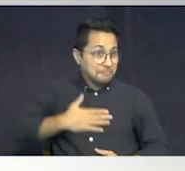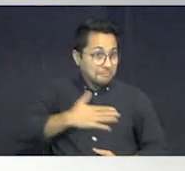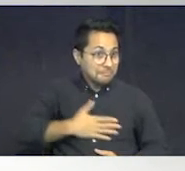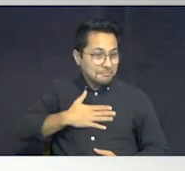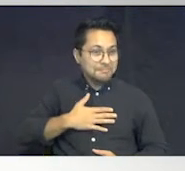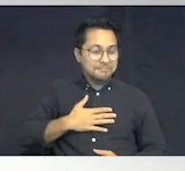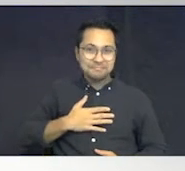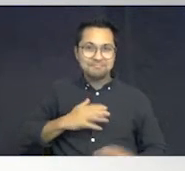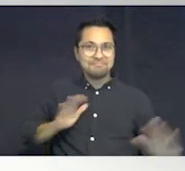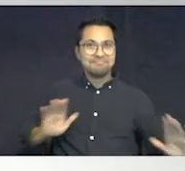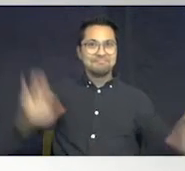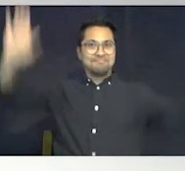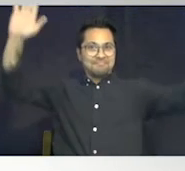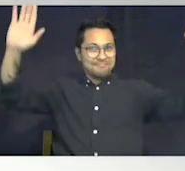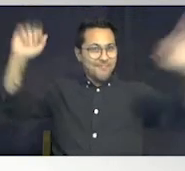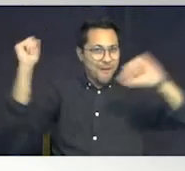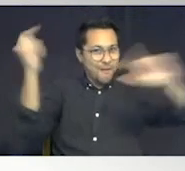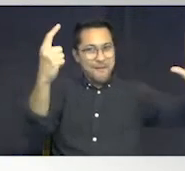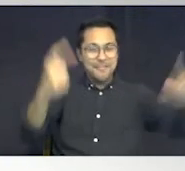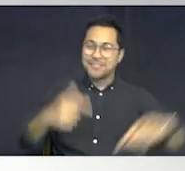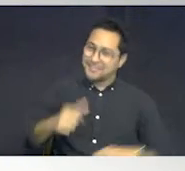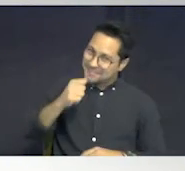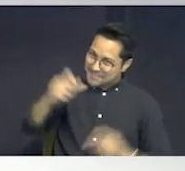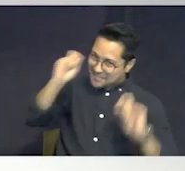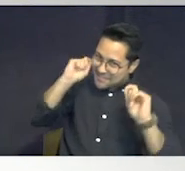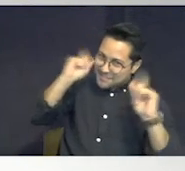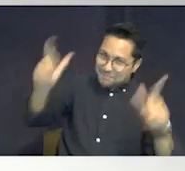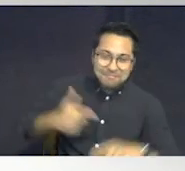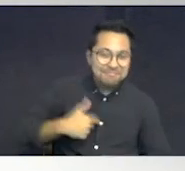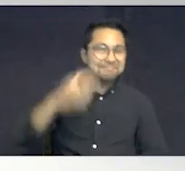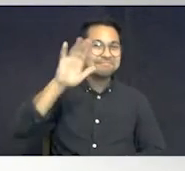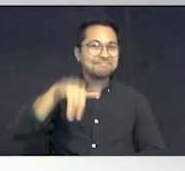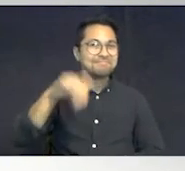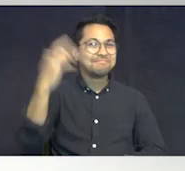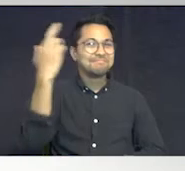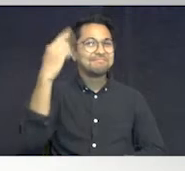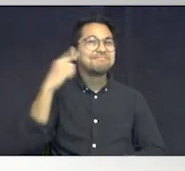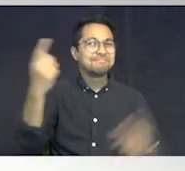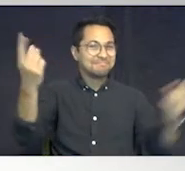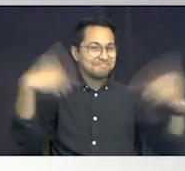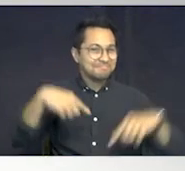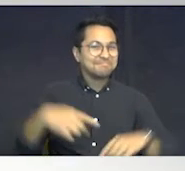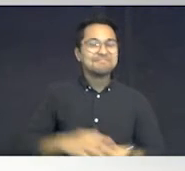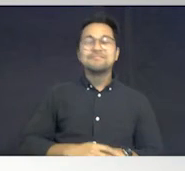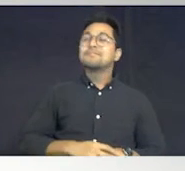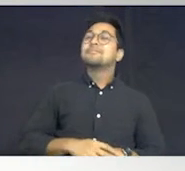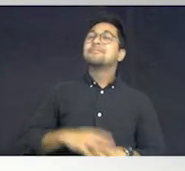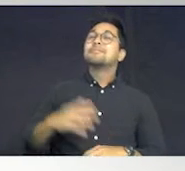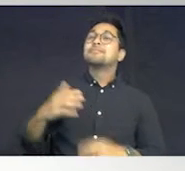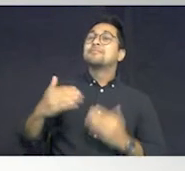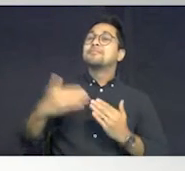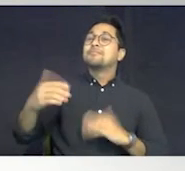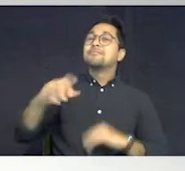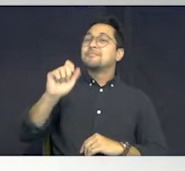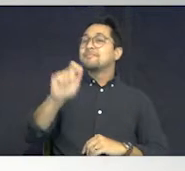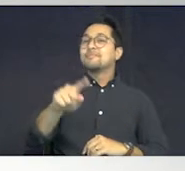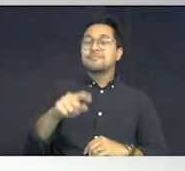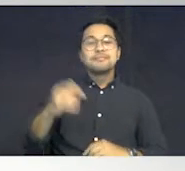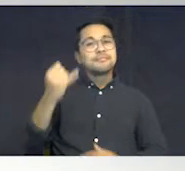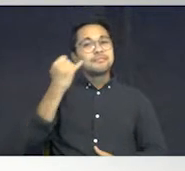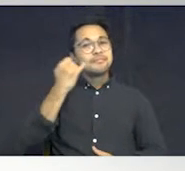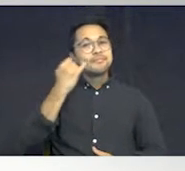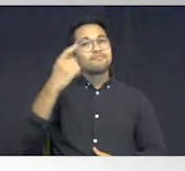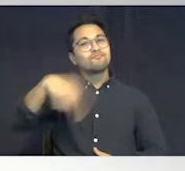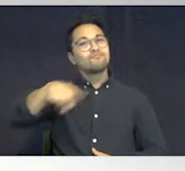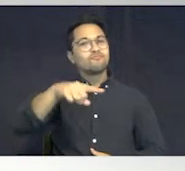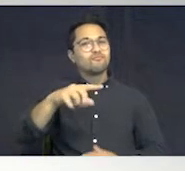Not a surprise. That's why you're here. I have a follow-up question. Please raise your hand if you've ever engaged